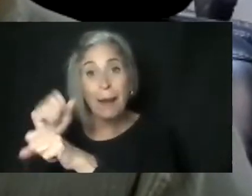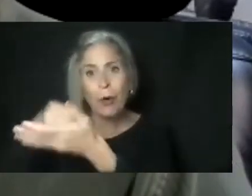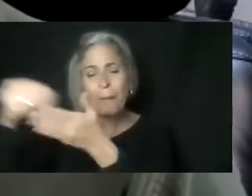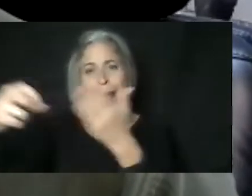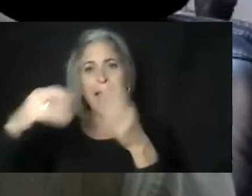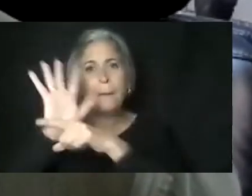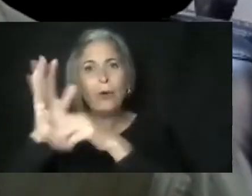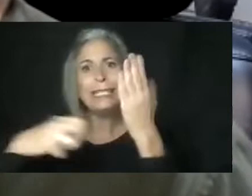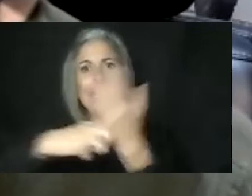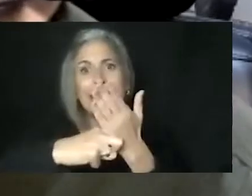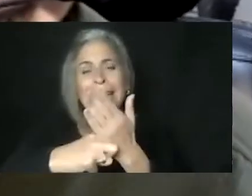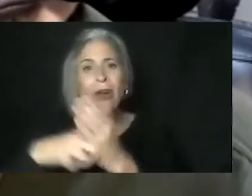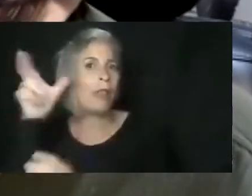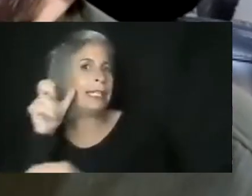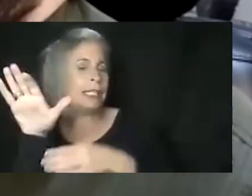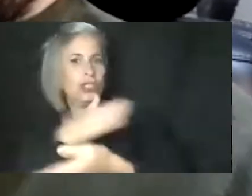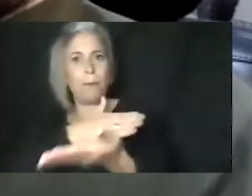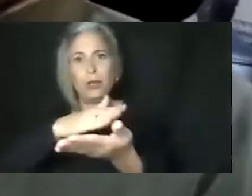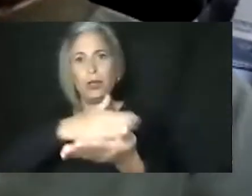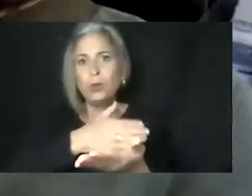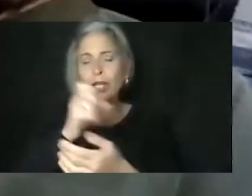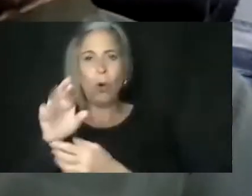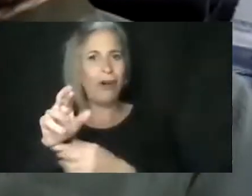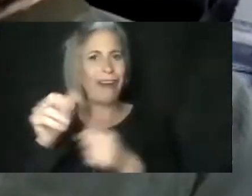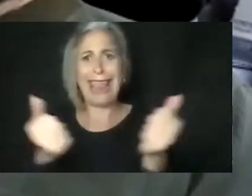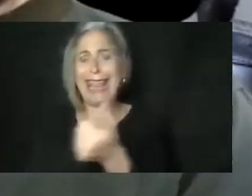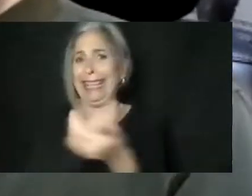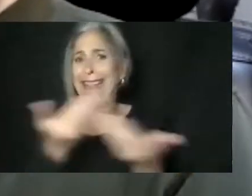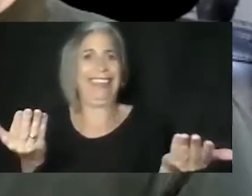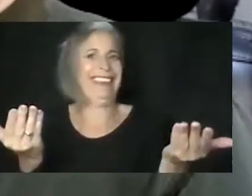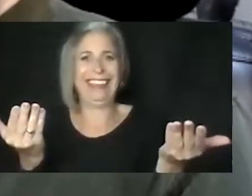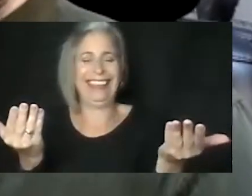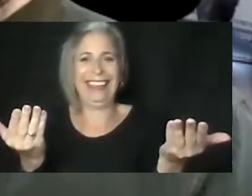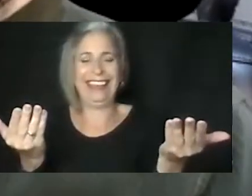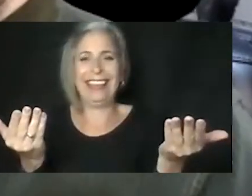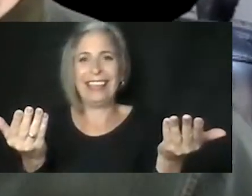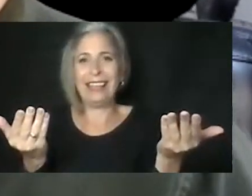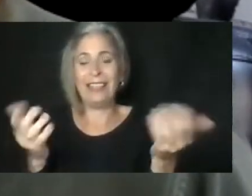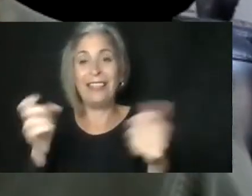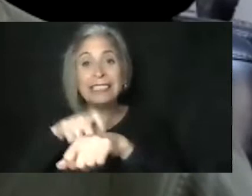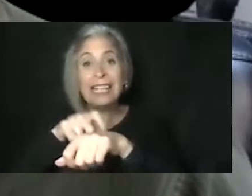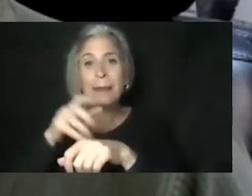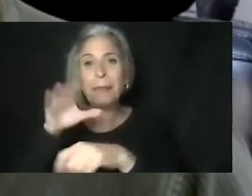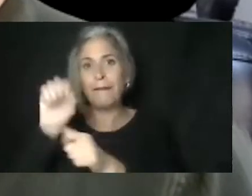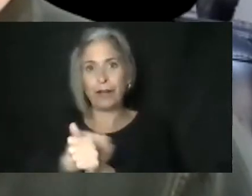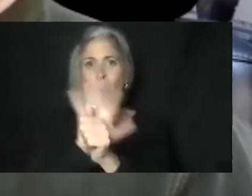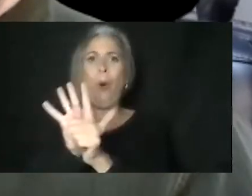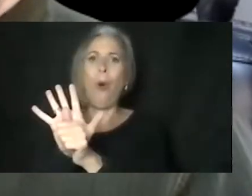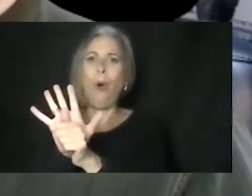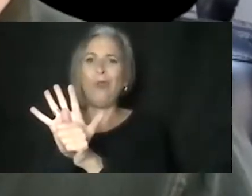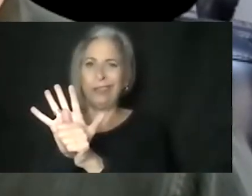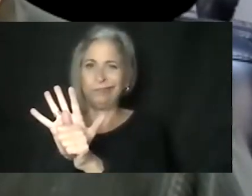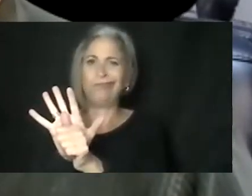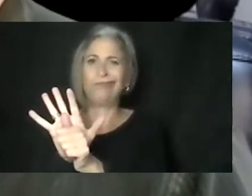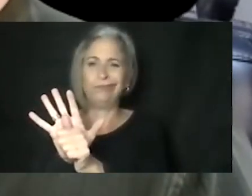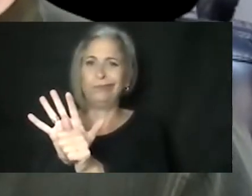ticket or listen to music or just anything at all. Even more so now in the time of COVID, as we can